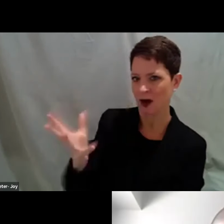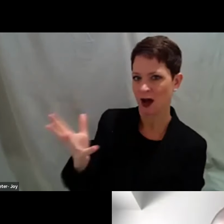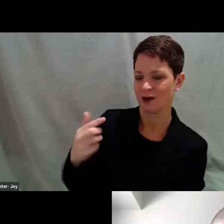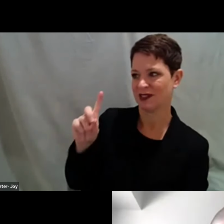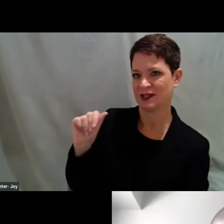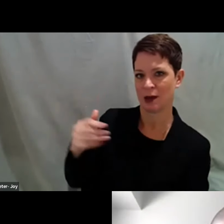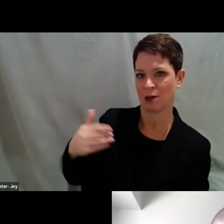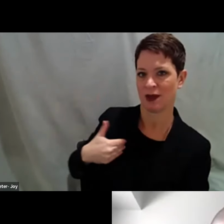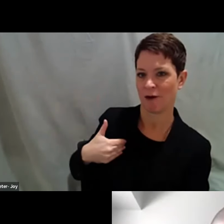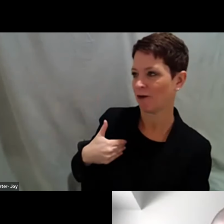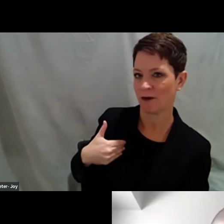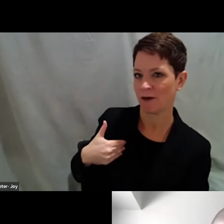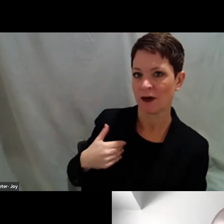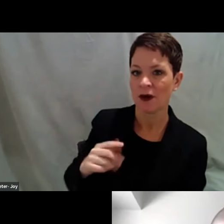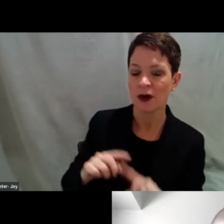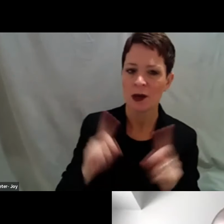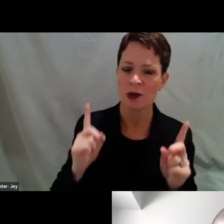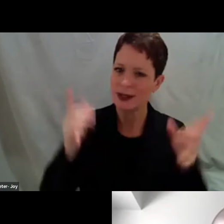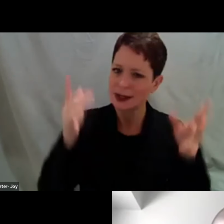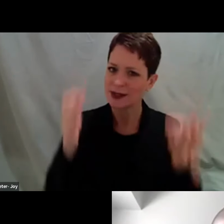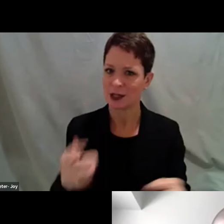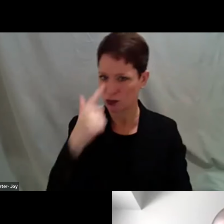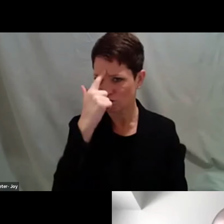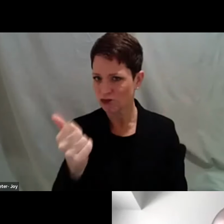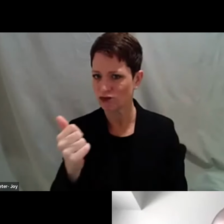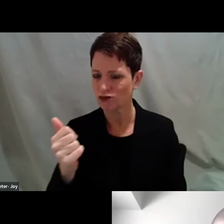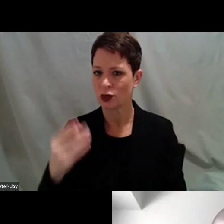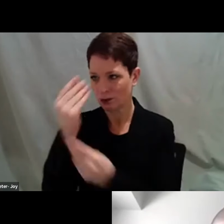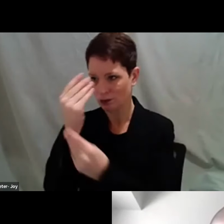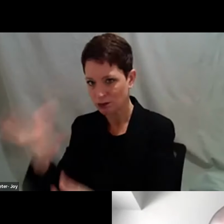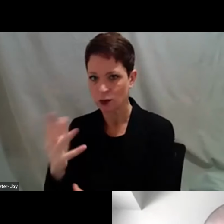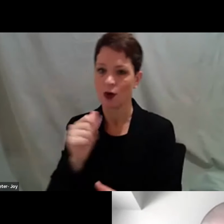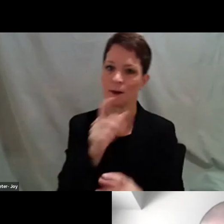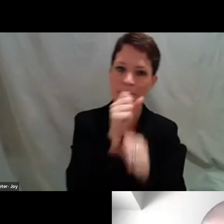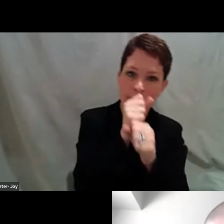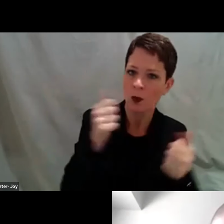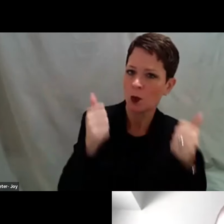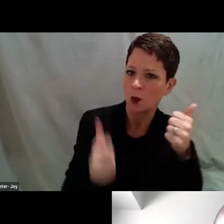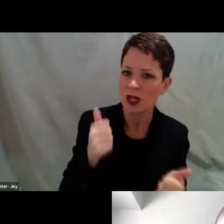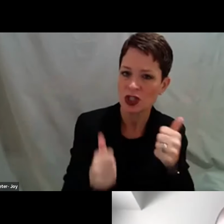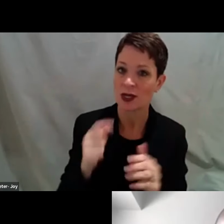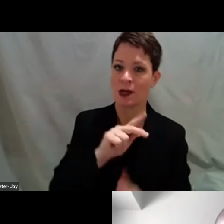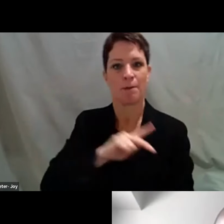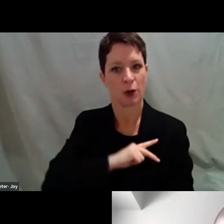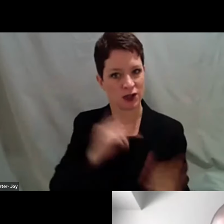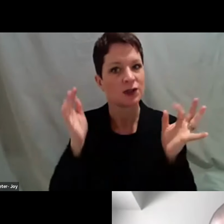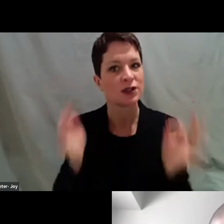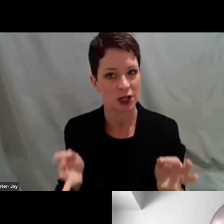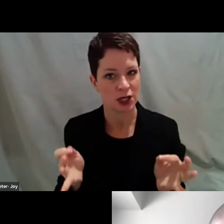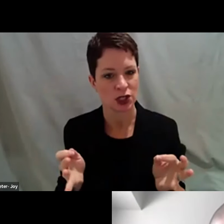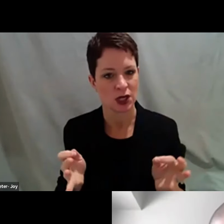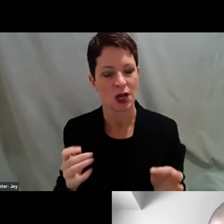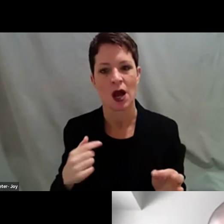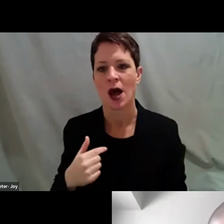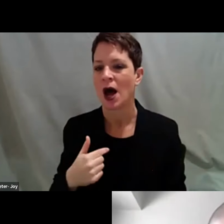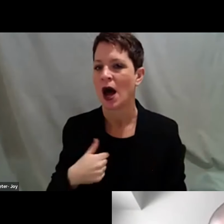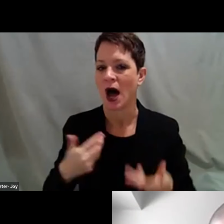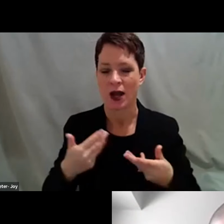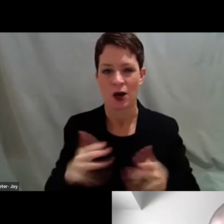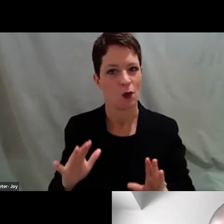disabled. Well, the decision whether or not to self-identify as disabled is a deeply personal one, and I certainly don't want